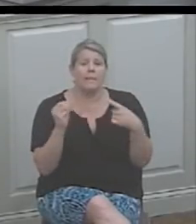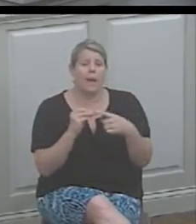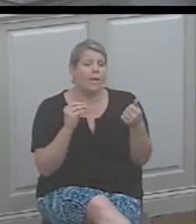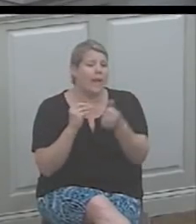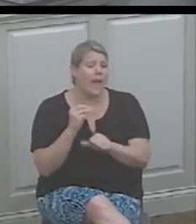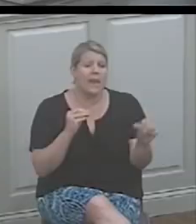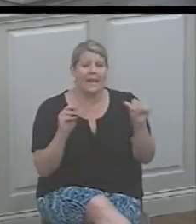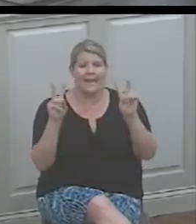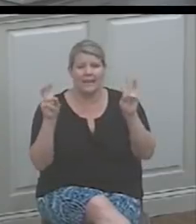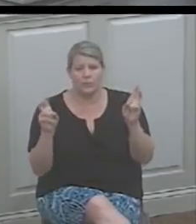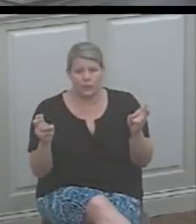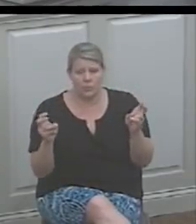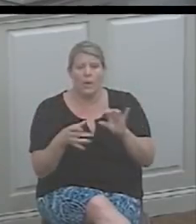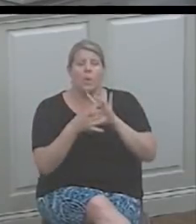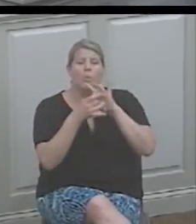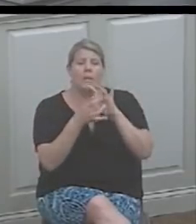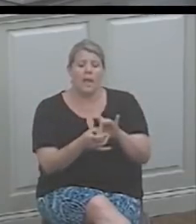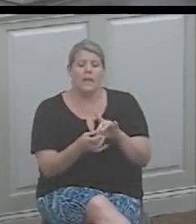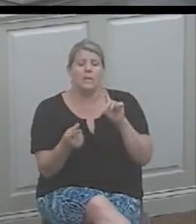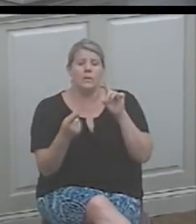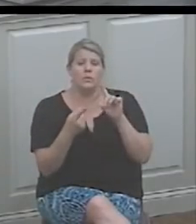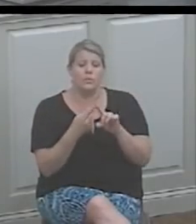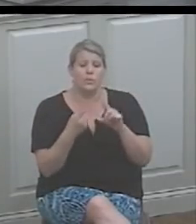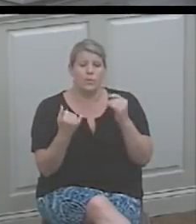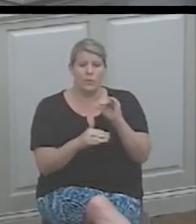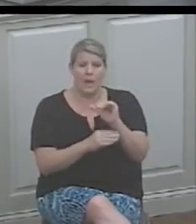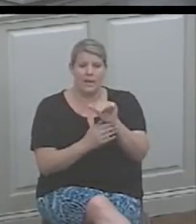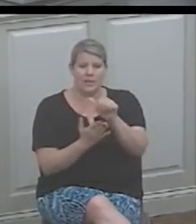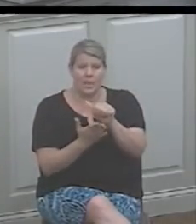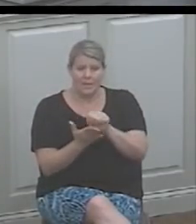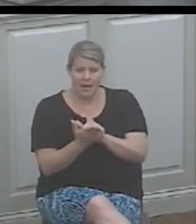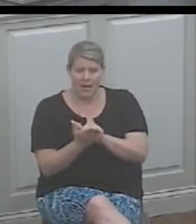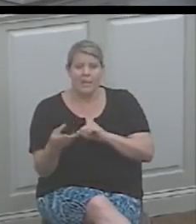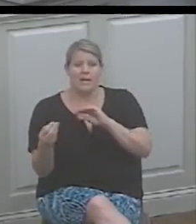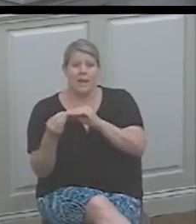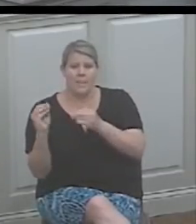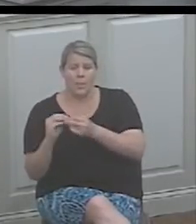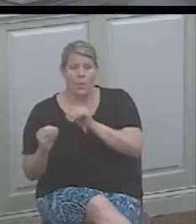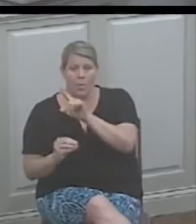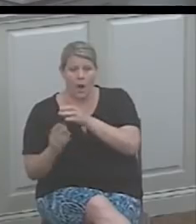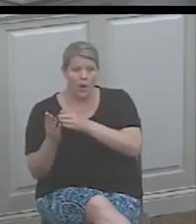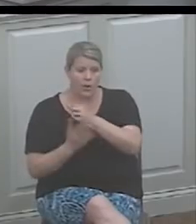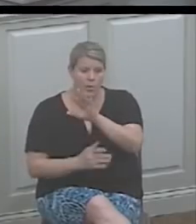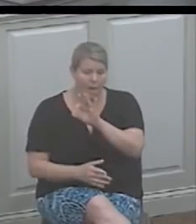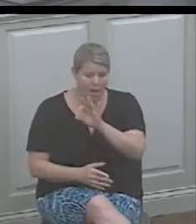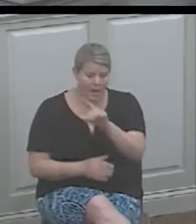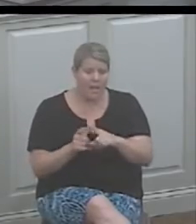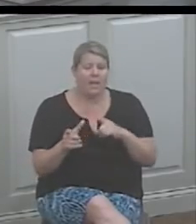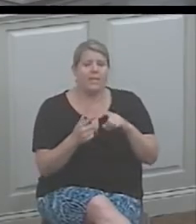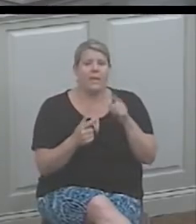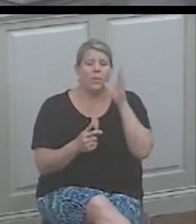for the evening. That'll be items 1 through 9. At which point there'll be another Hear the Public, which will be a